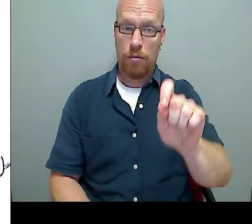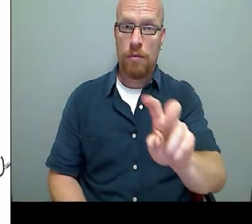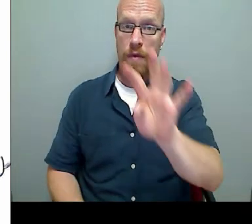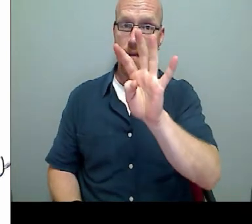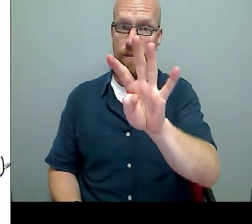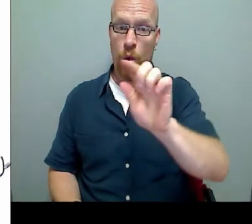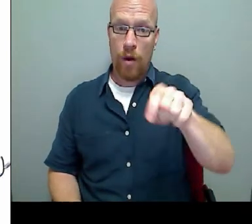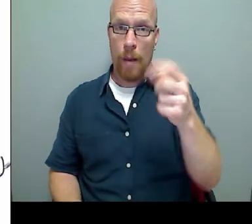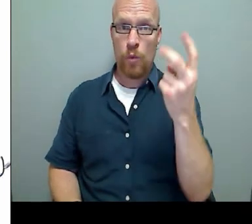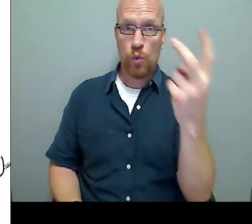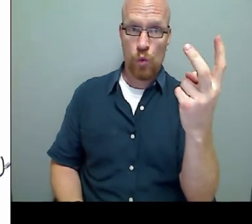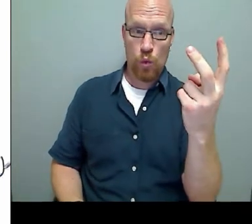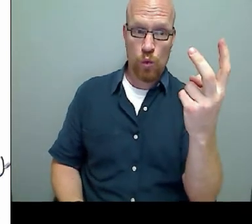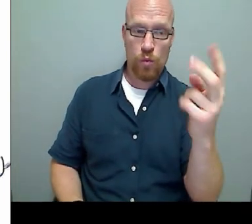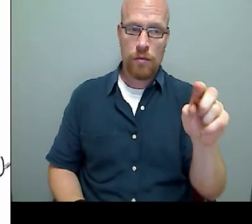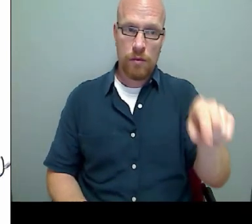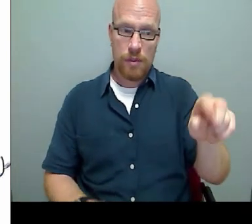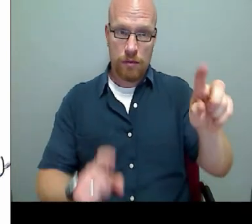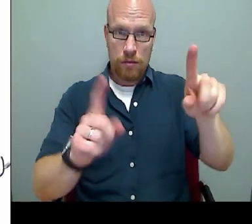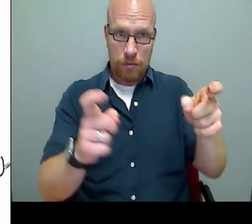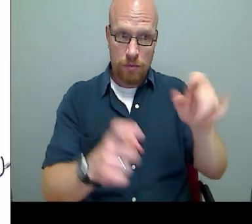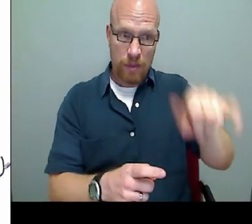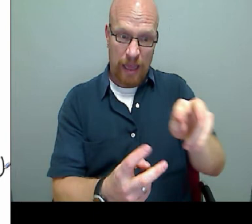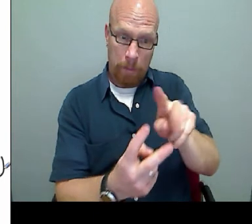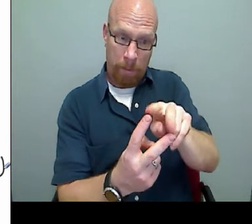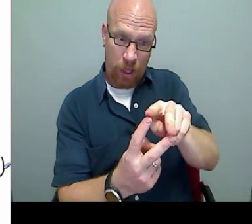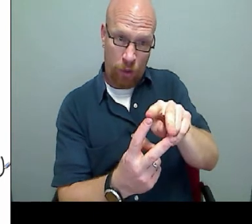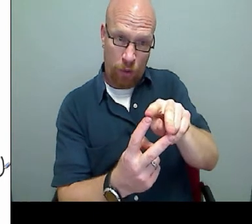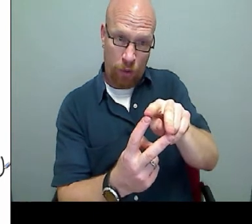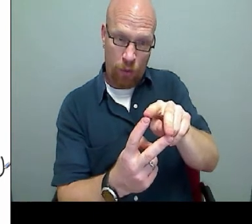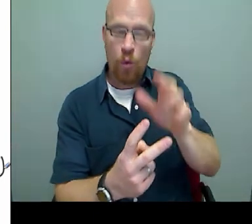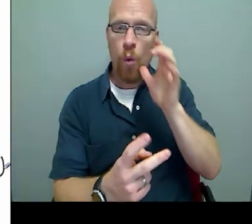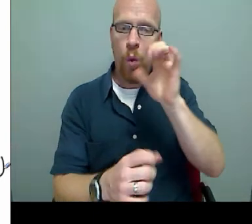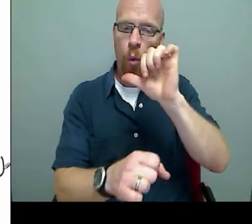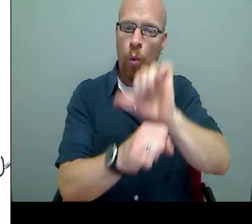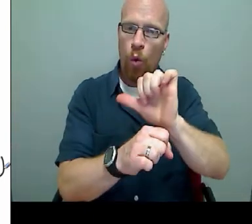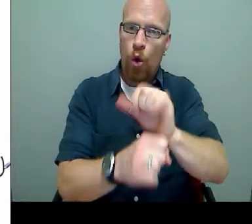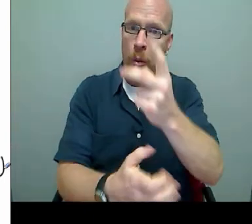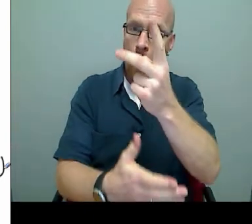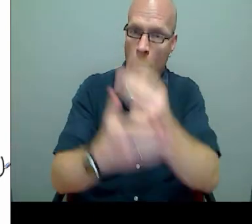So this point, 4, 2, the ordered pair,